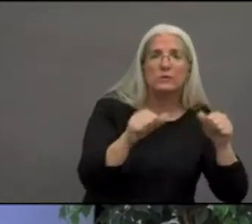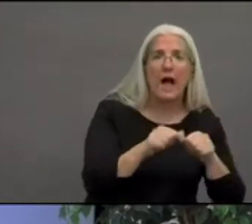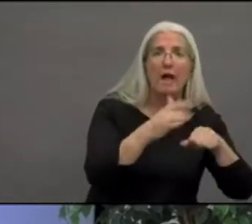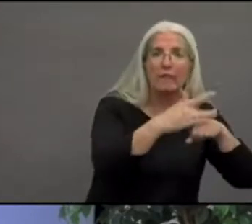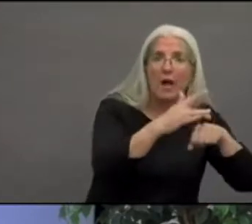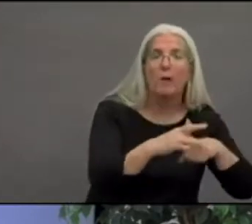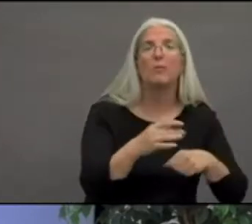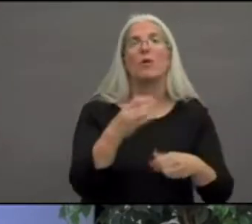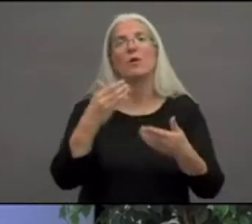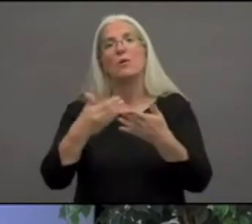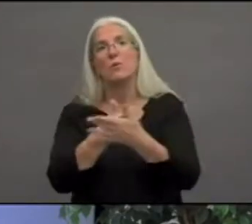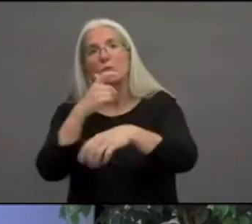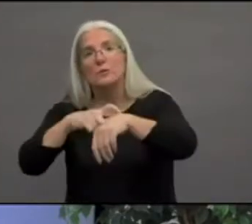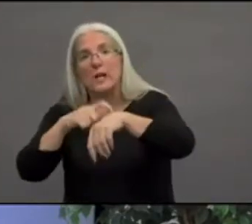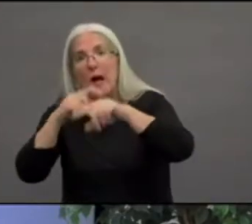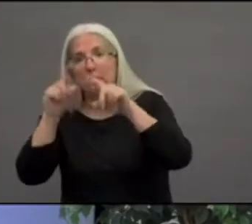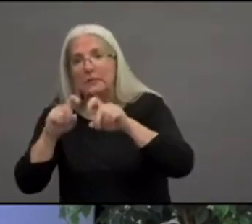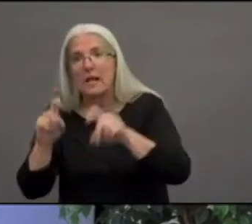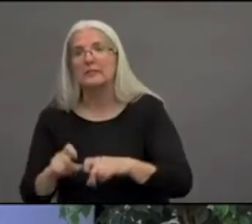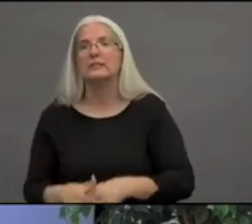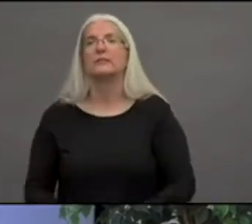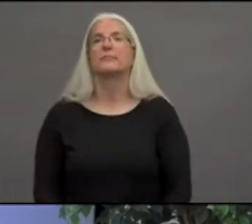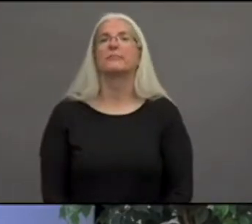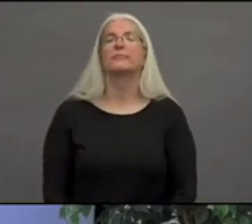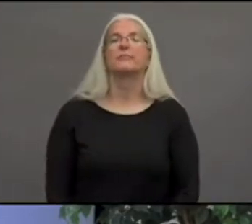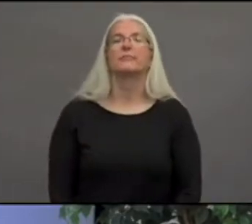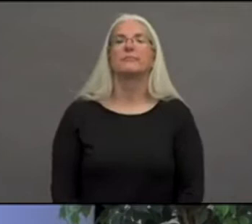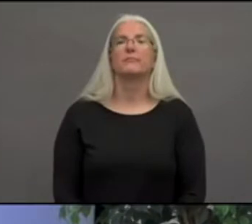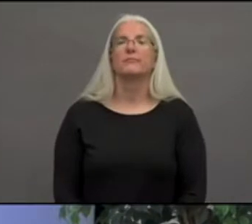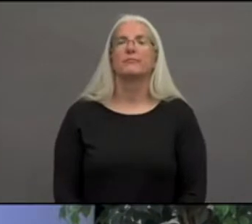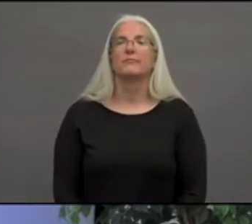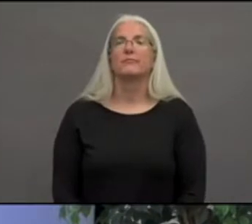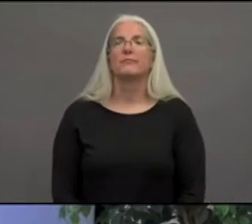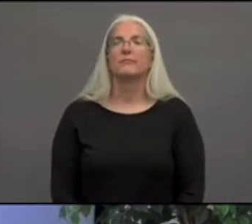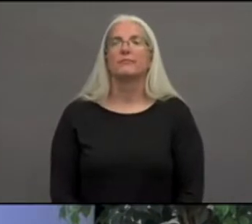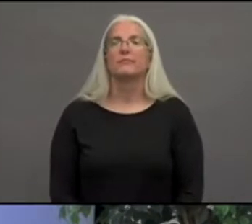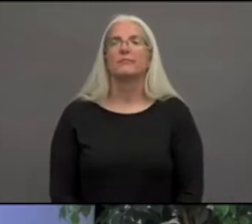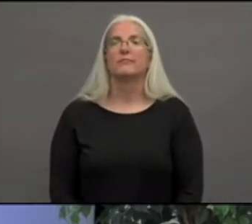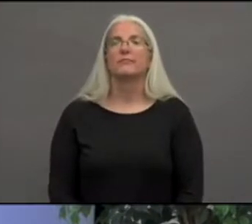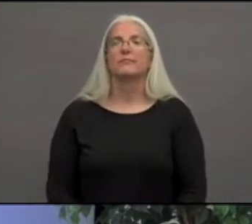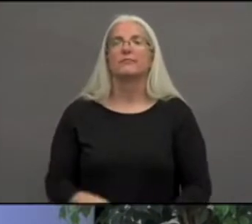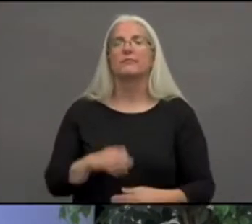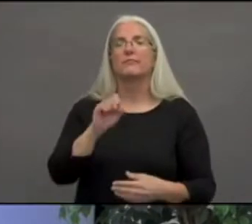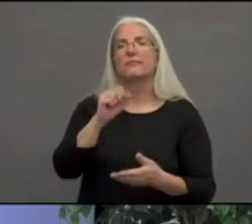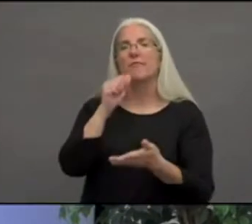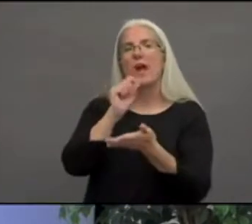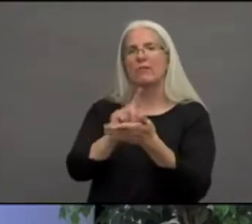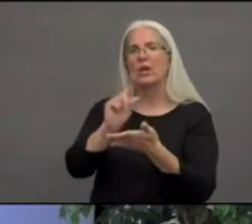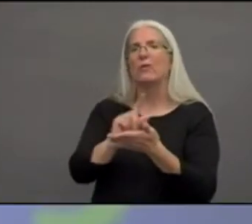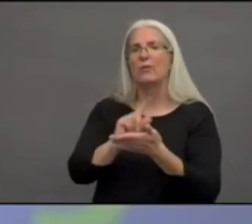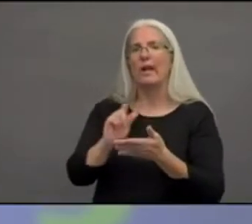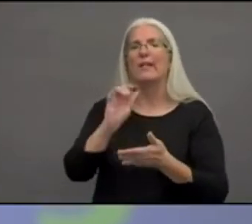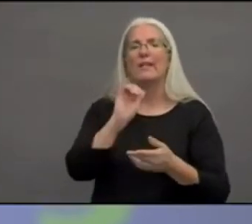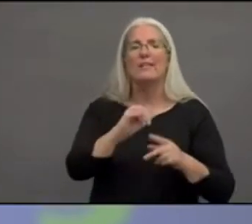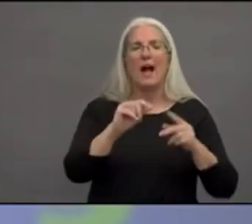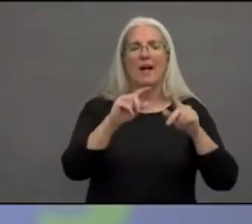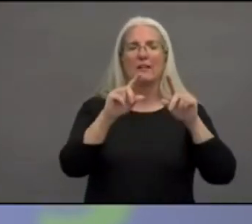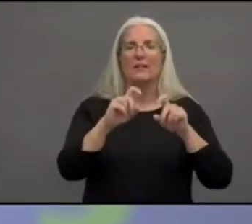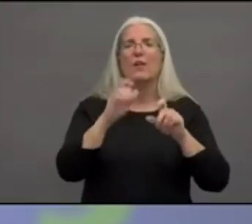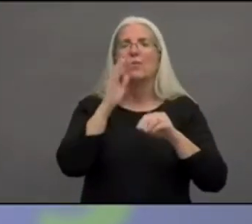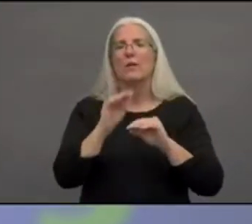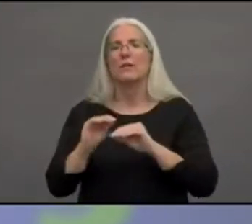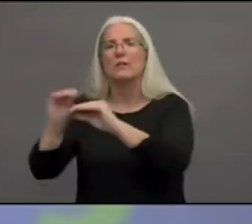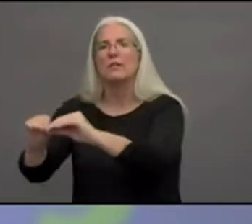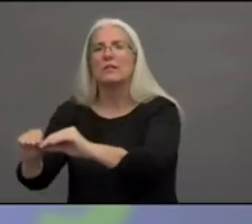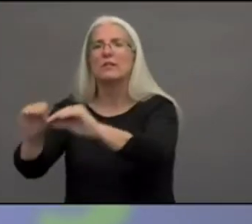sites and testing centers all the time. That's right. Every week we are going to different locations, and we decide these based on